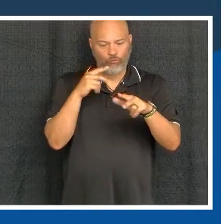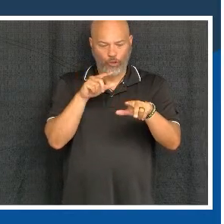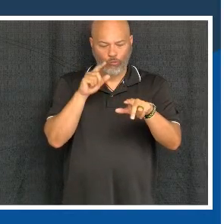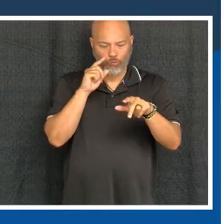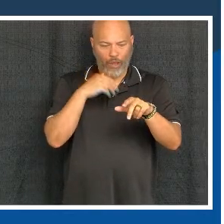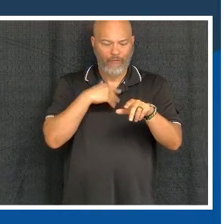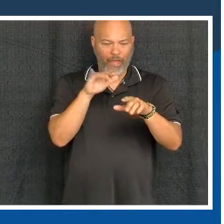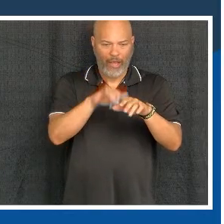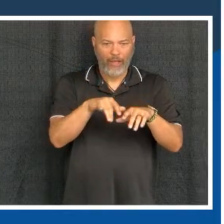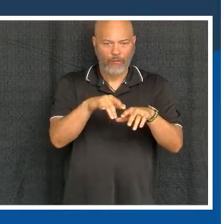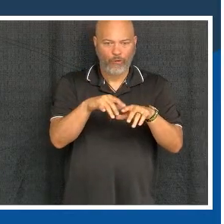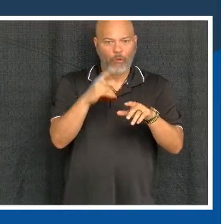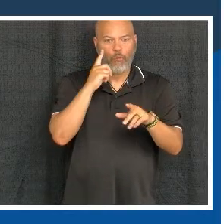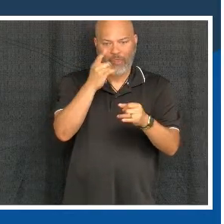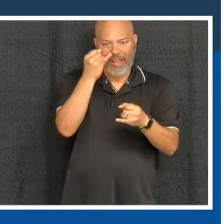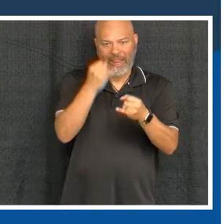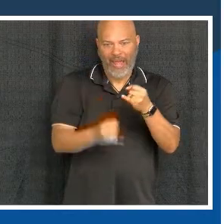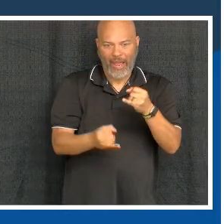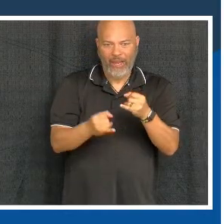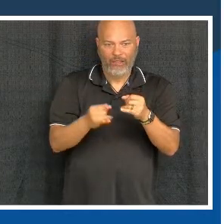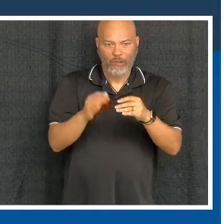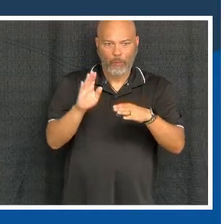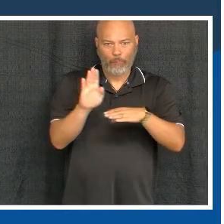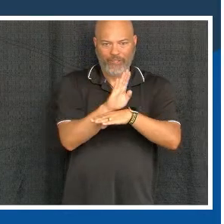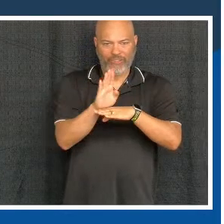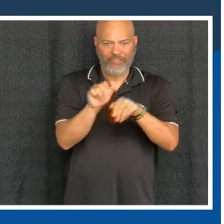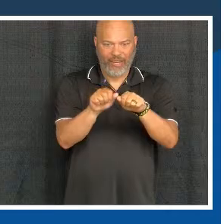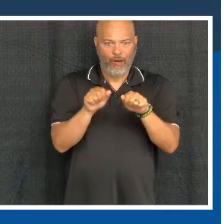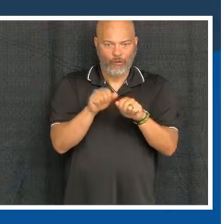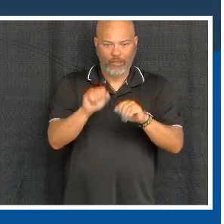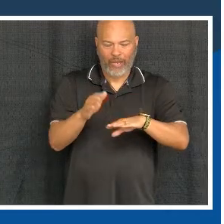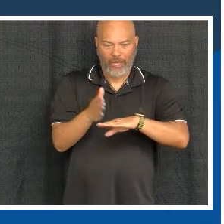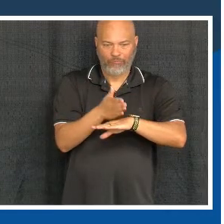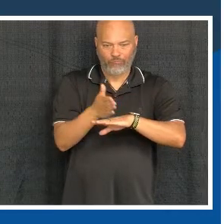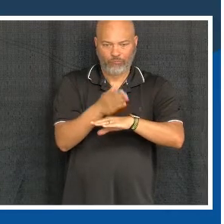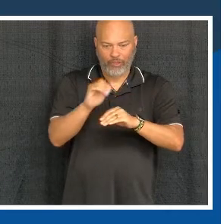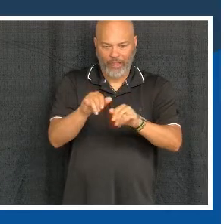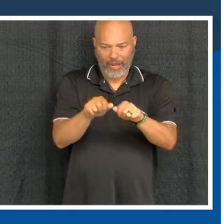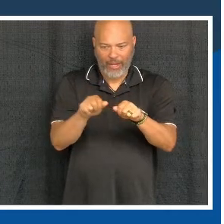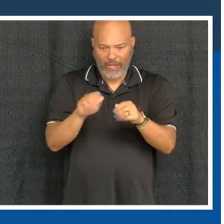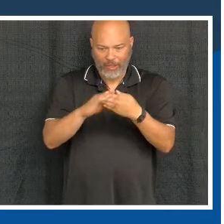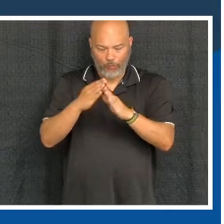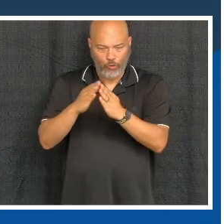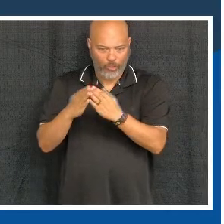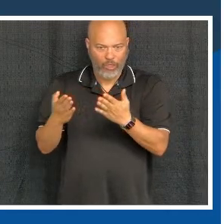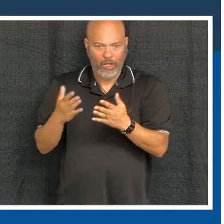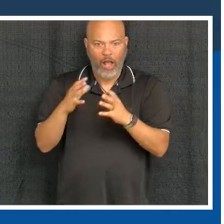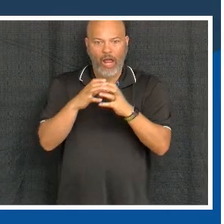will be one of the last main commercial areas that could be developed in the community. A lot of